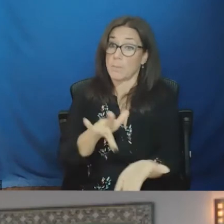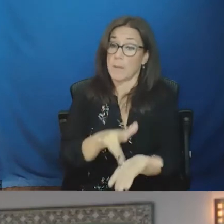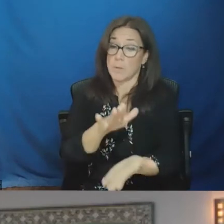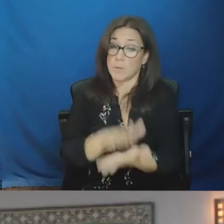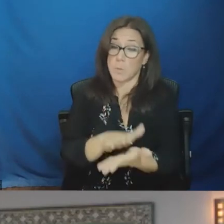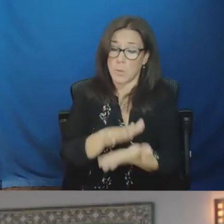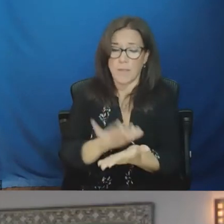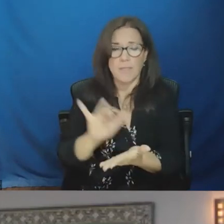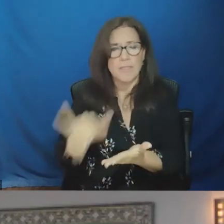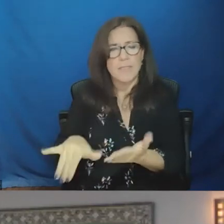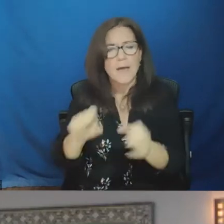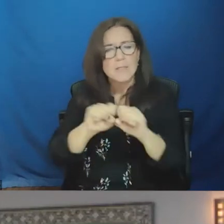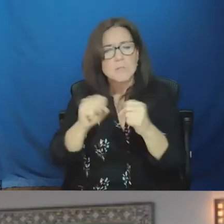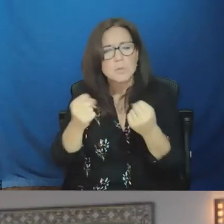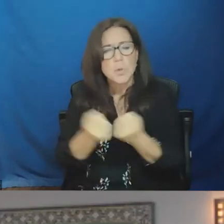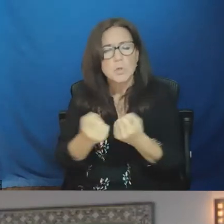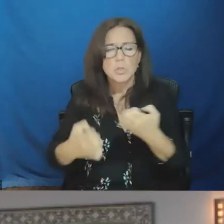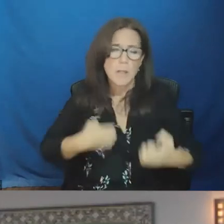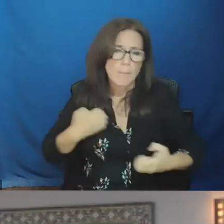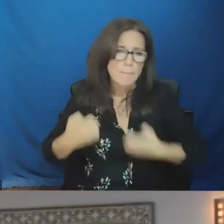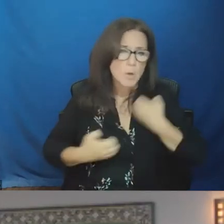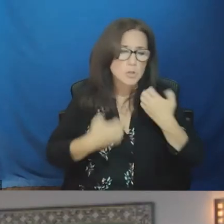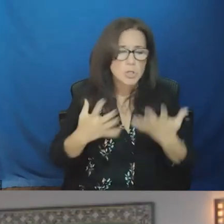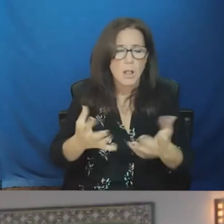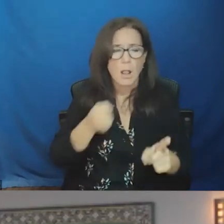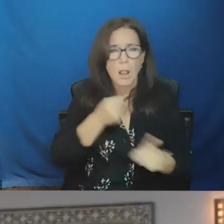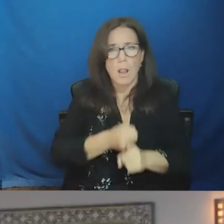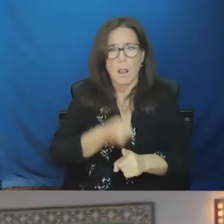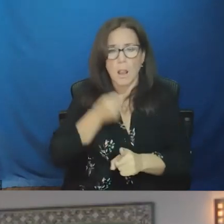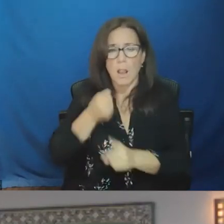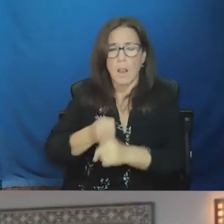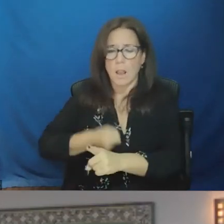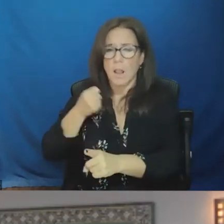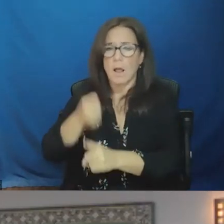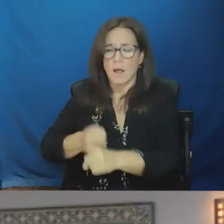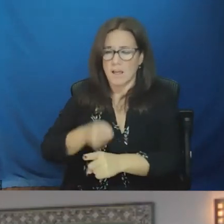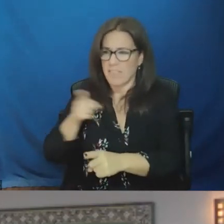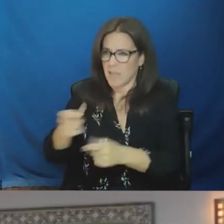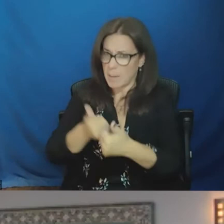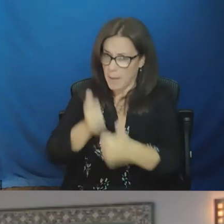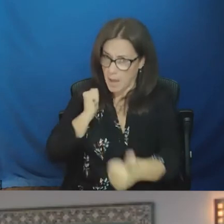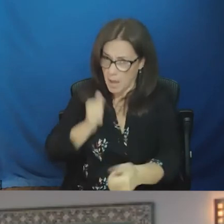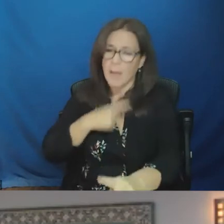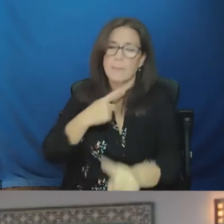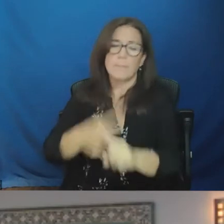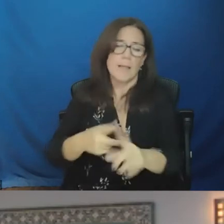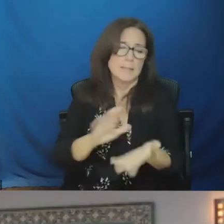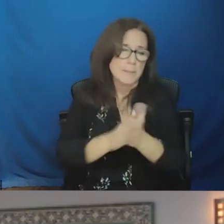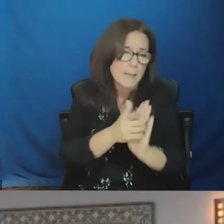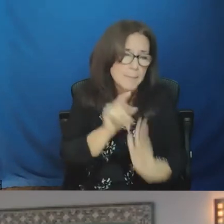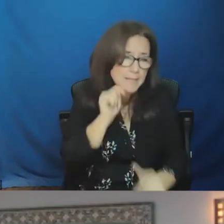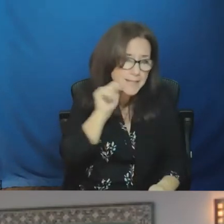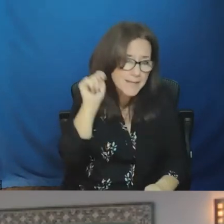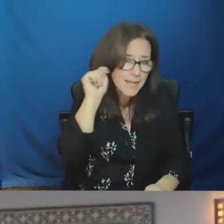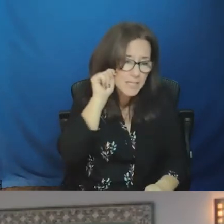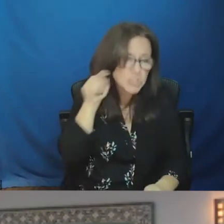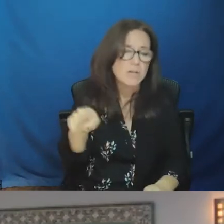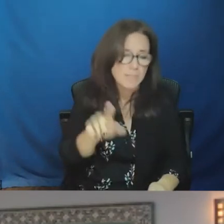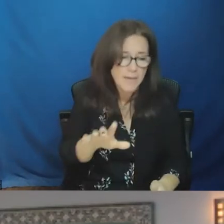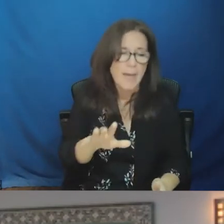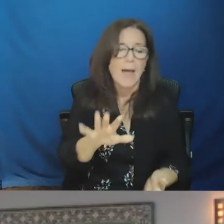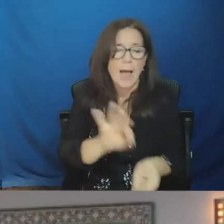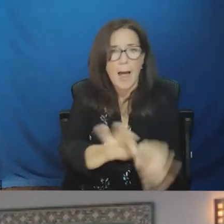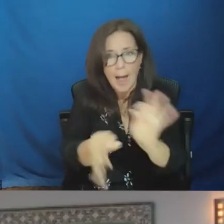emotional facts of just being behind combined with adolescence kind of translates into behavioral problems.